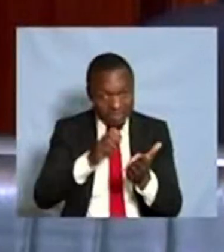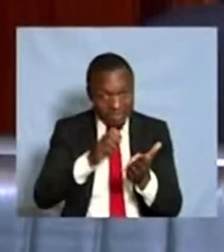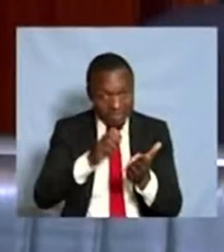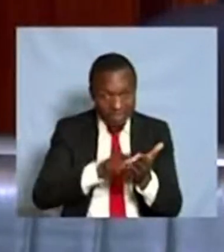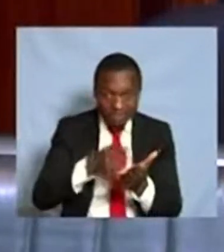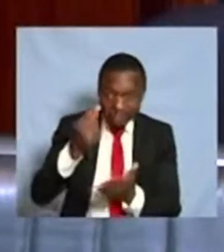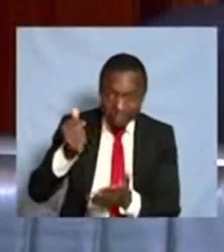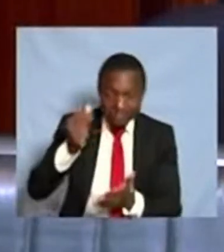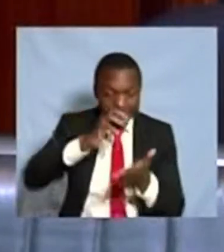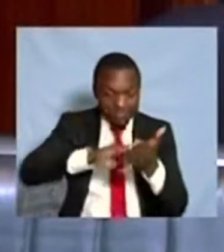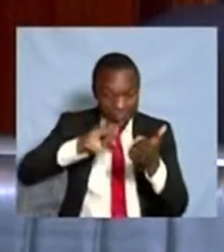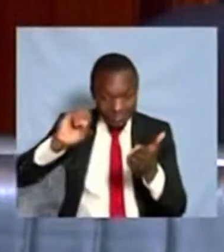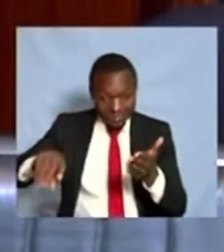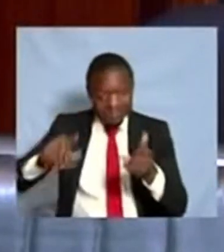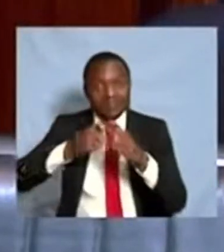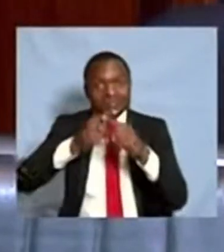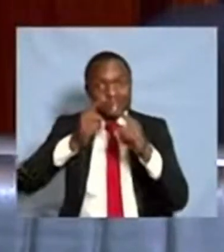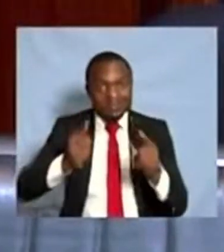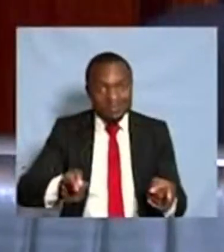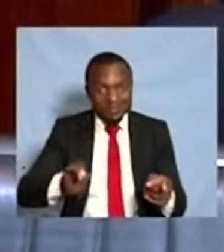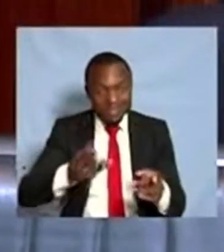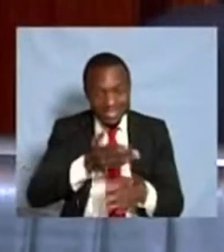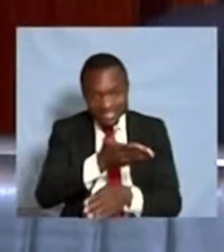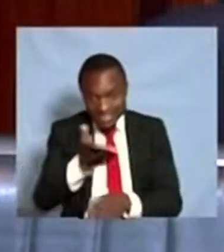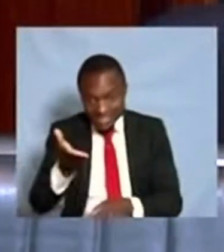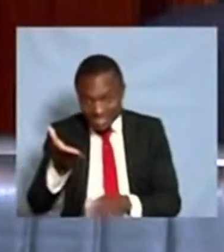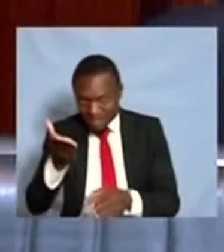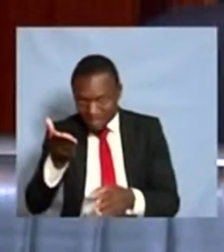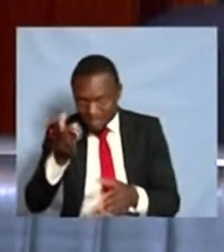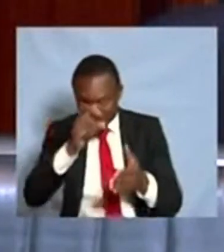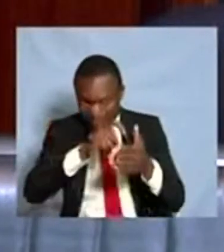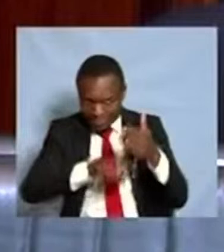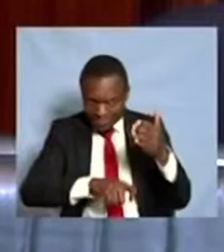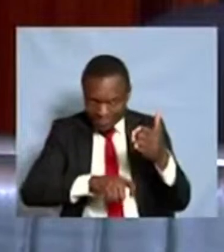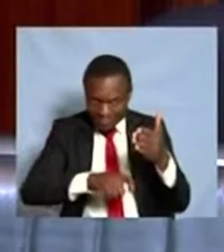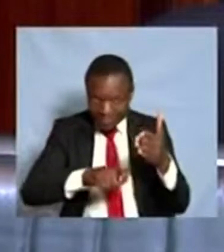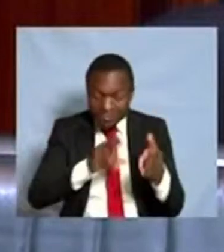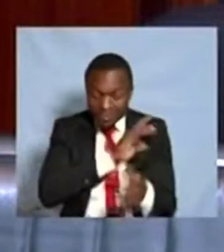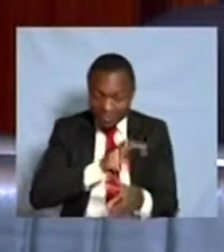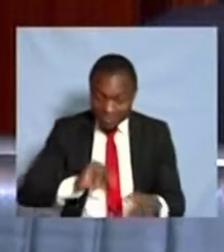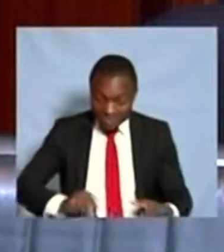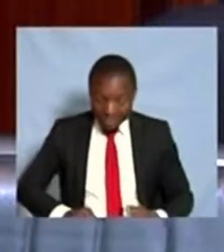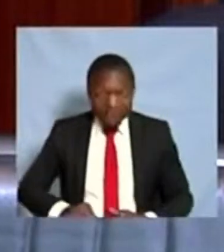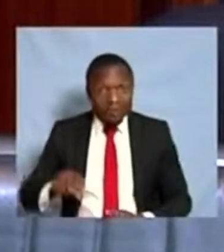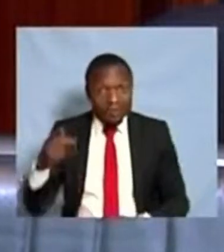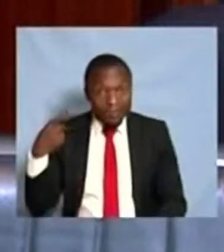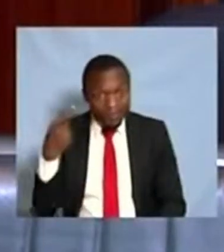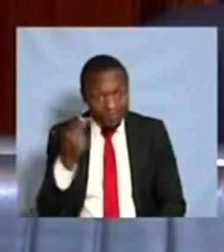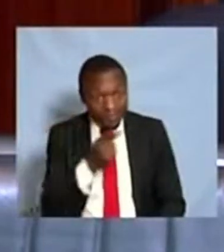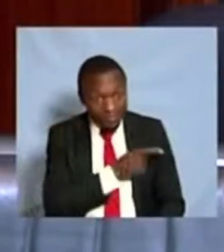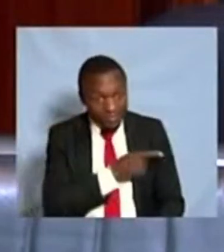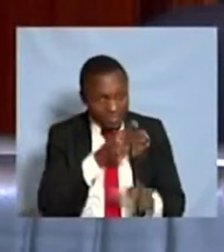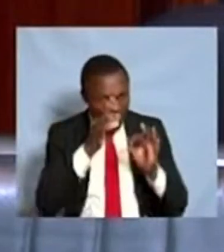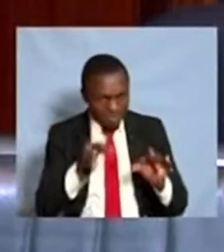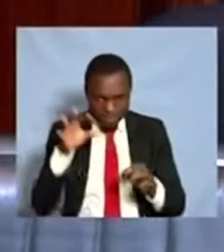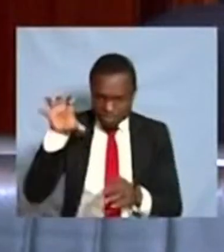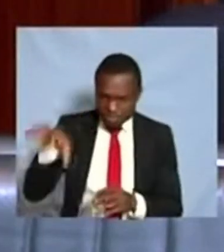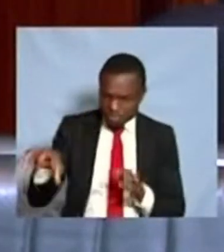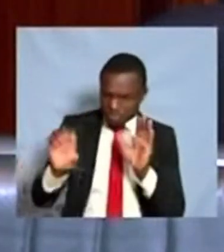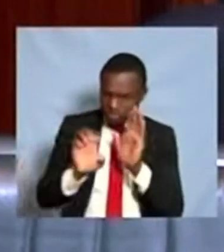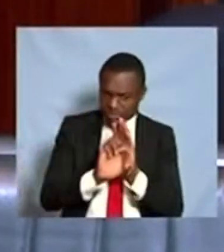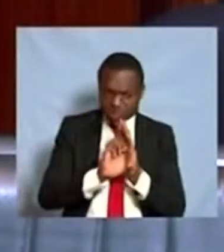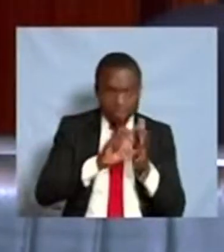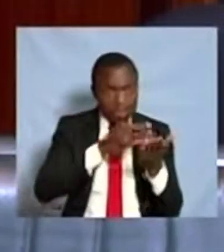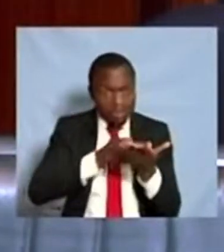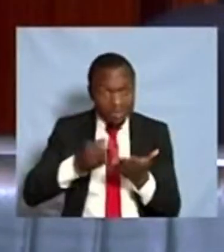abolished. But, Mr. Speaker, there are fees that, as Member of Parliament, have been incurring. If a child, for example,